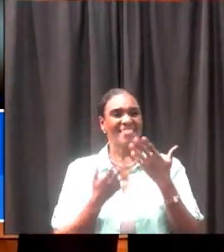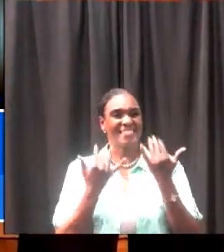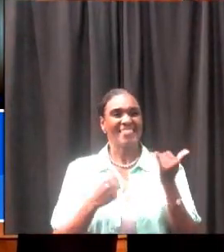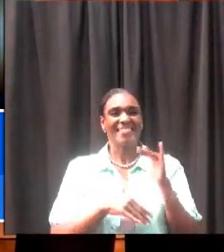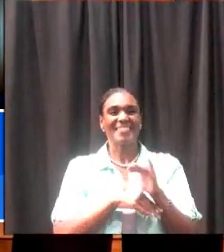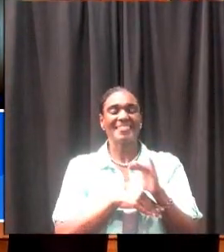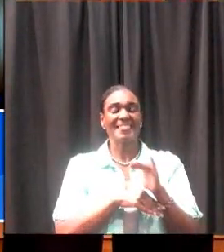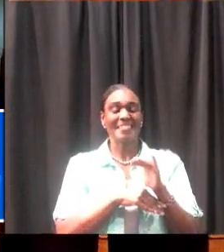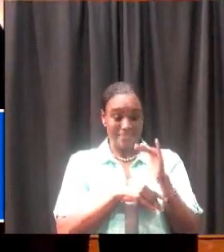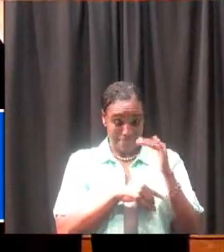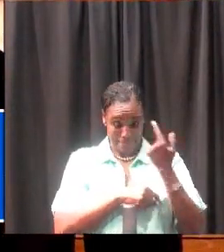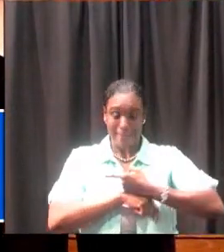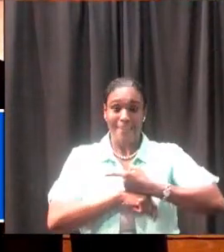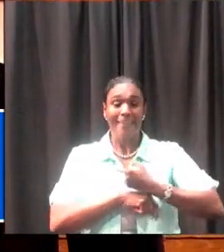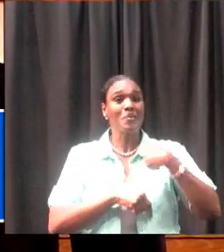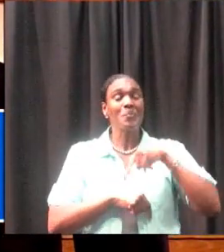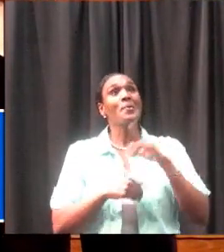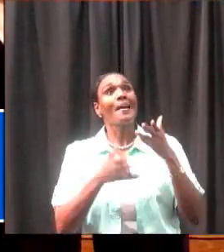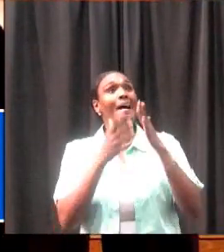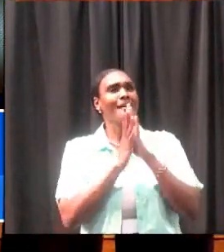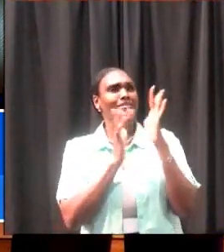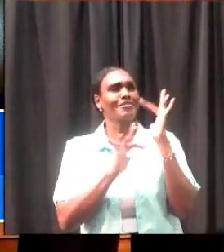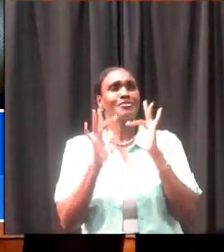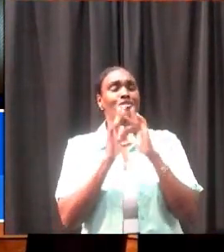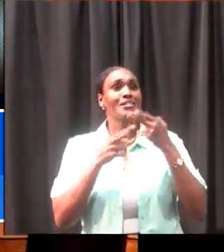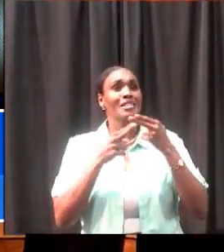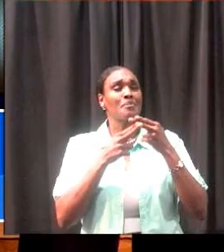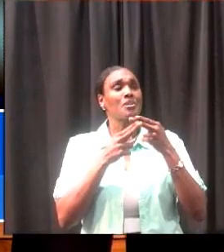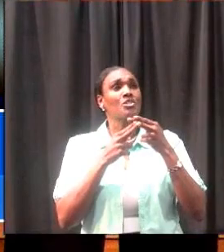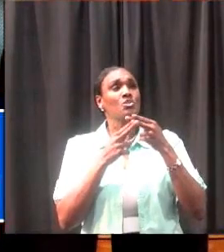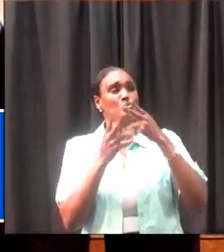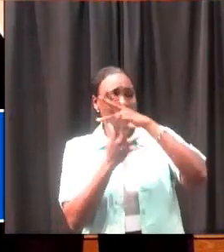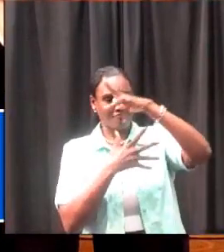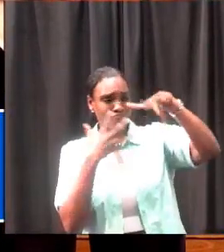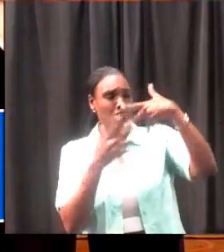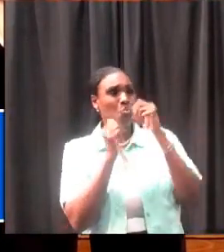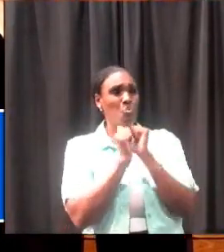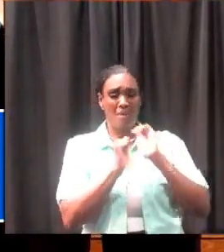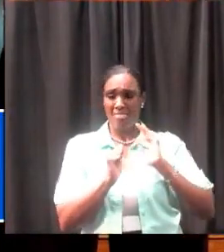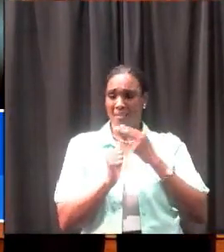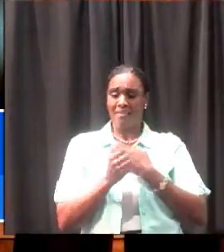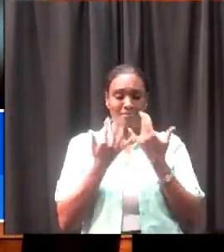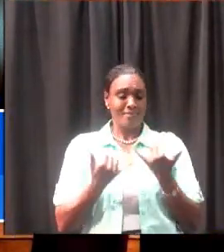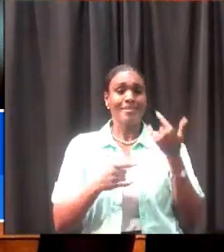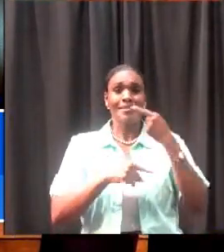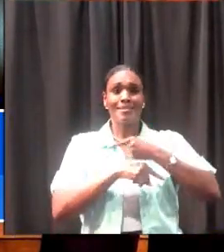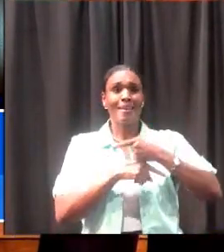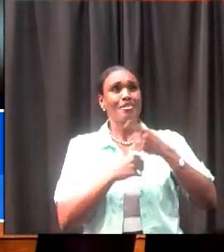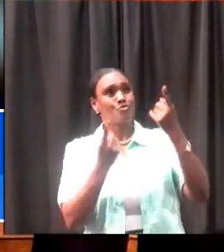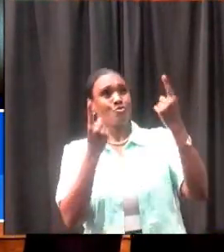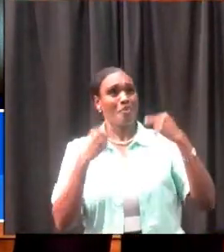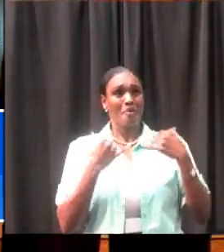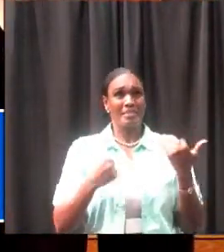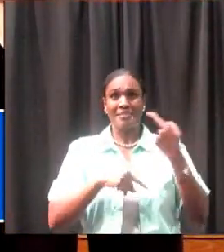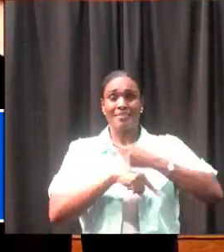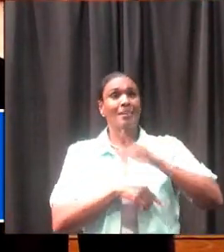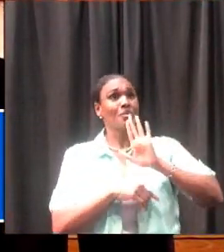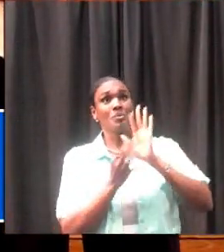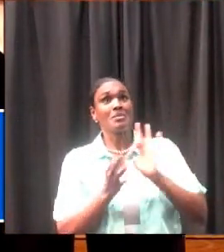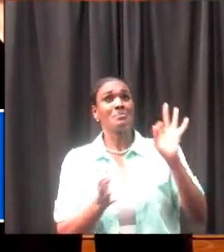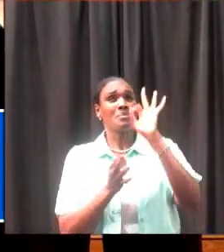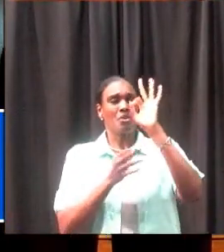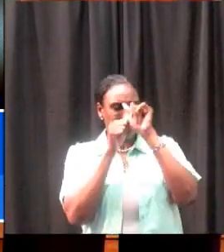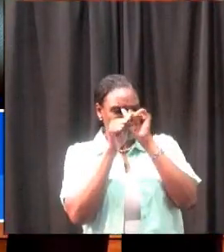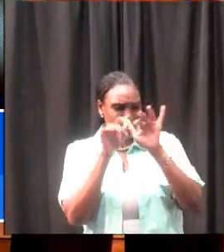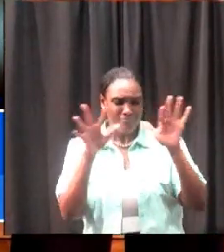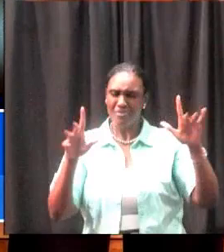Jesus Christ that you would be with us on today, that you would rest in this place on today, that your presence will be known